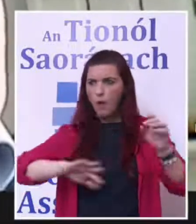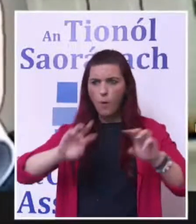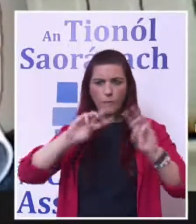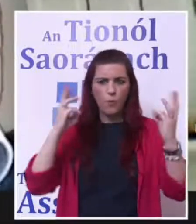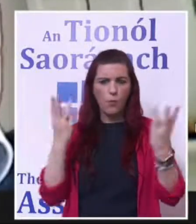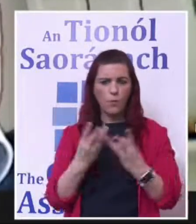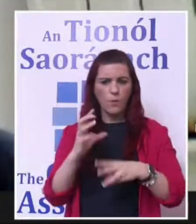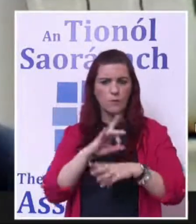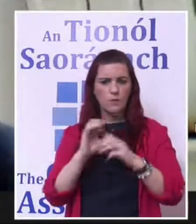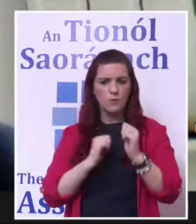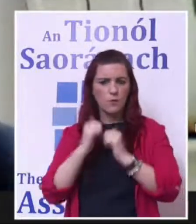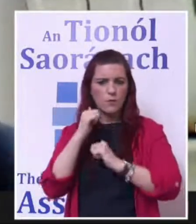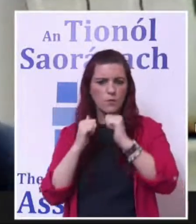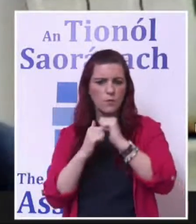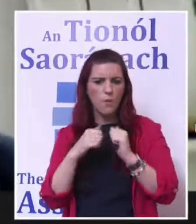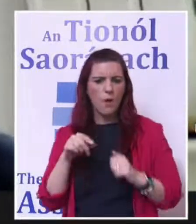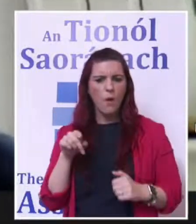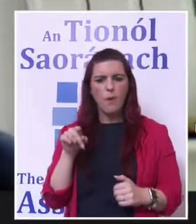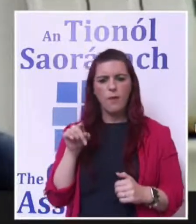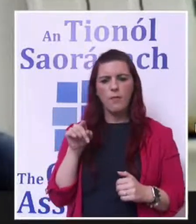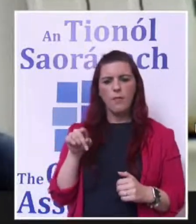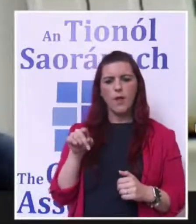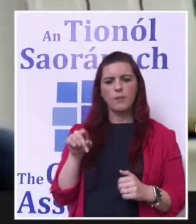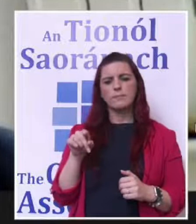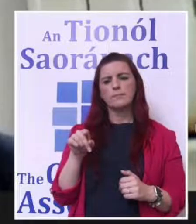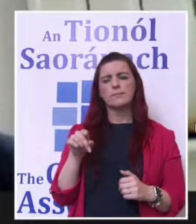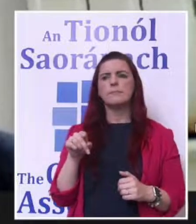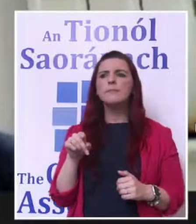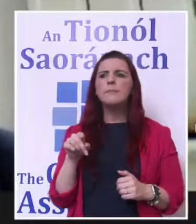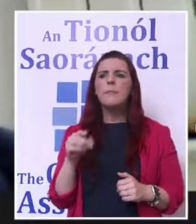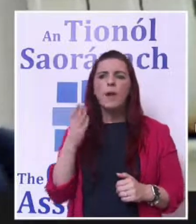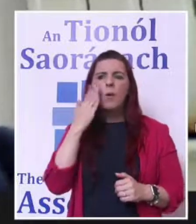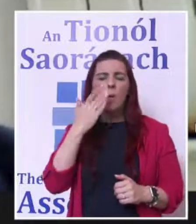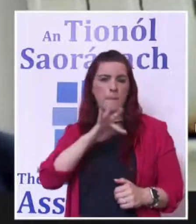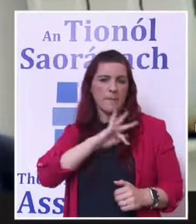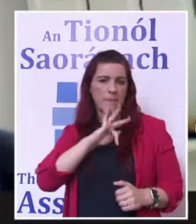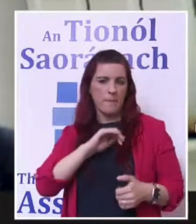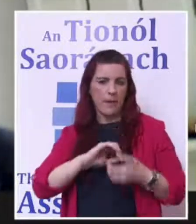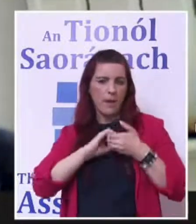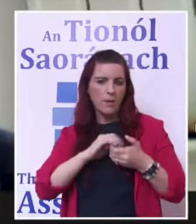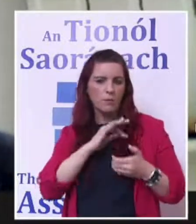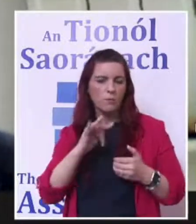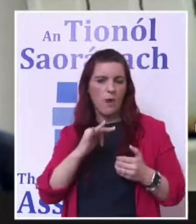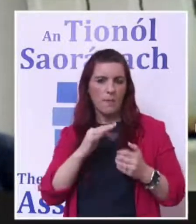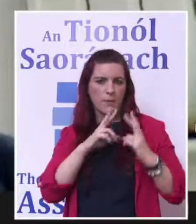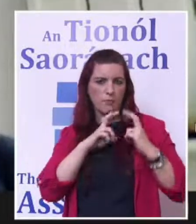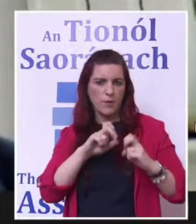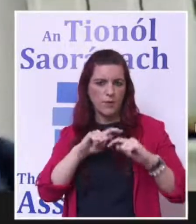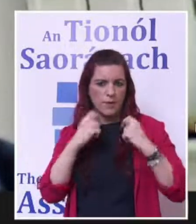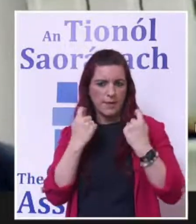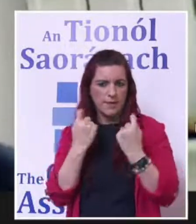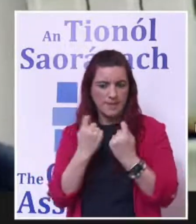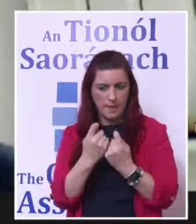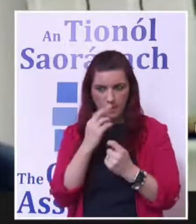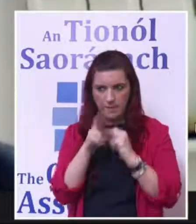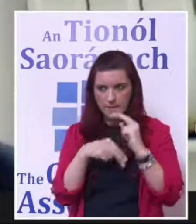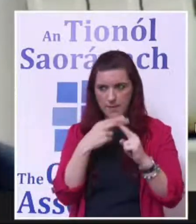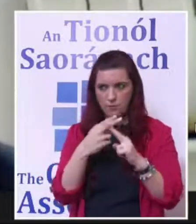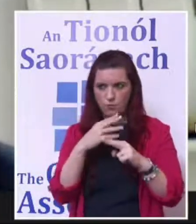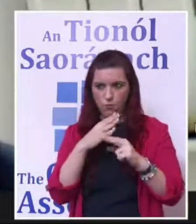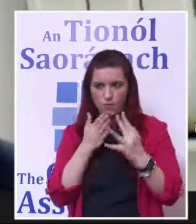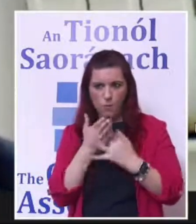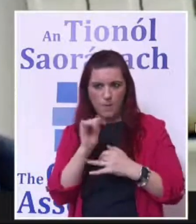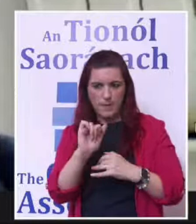are intrigued, certainly from the feedback I and my colleagues on the research team have been getting, to the initiative that's been